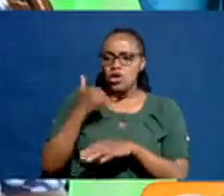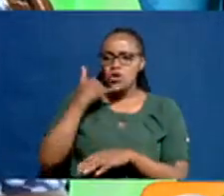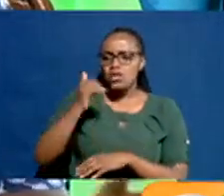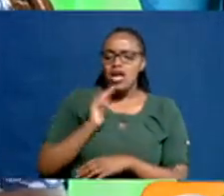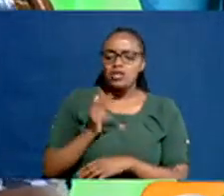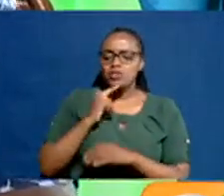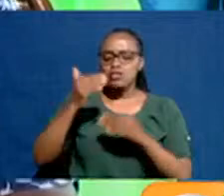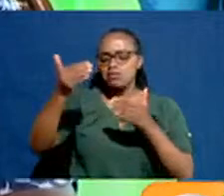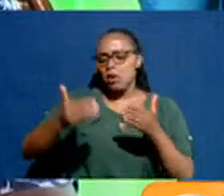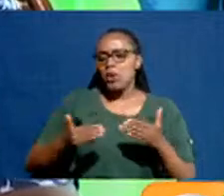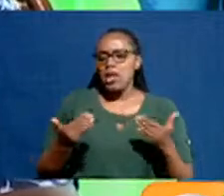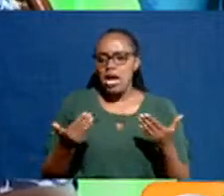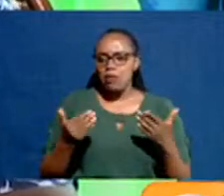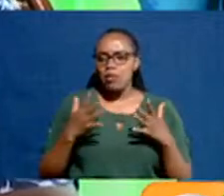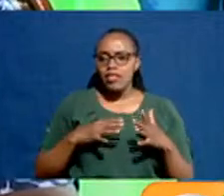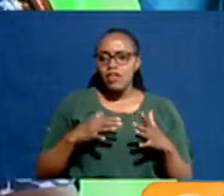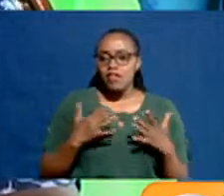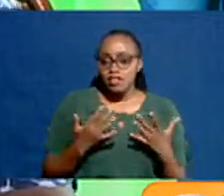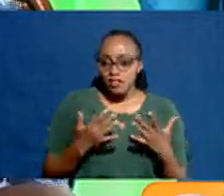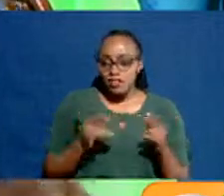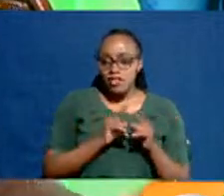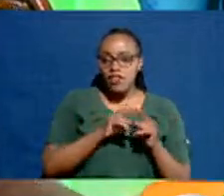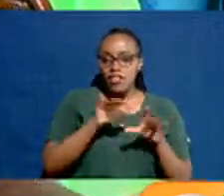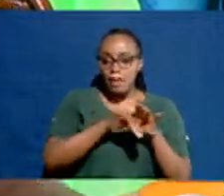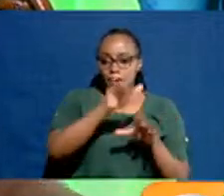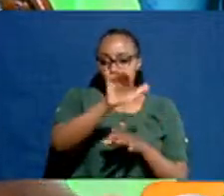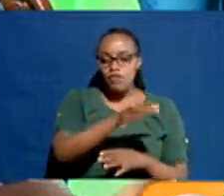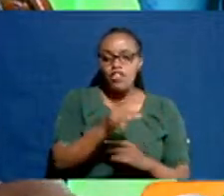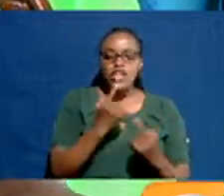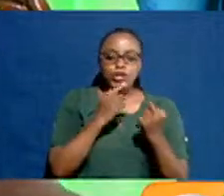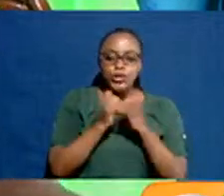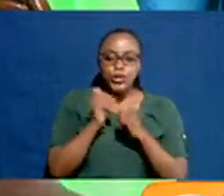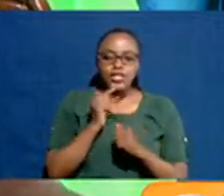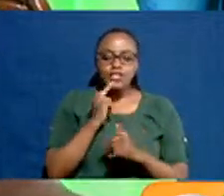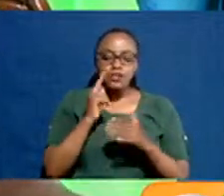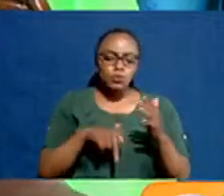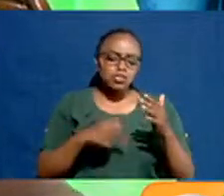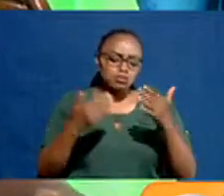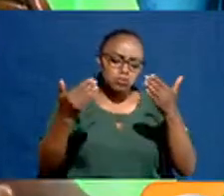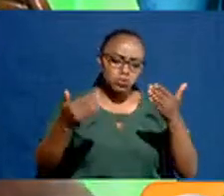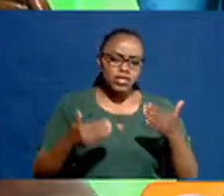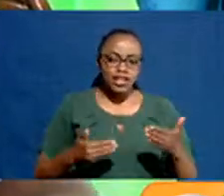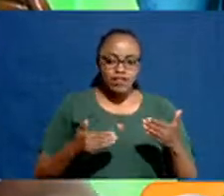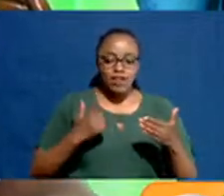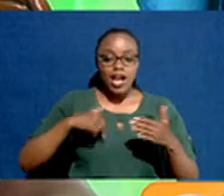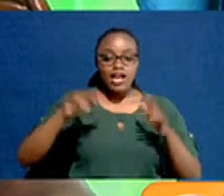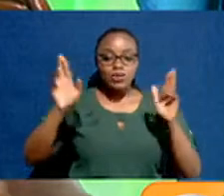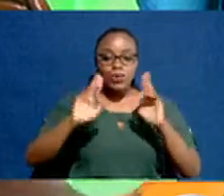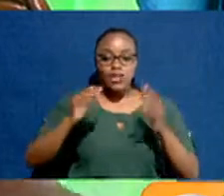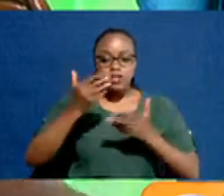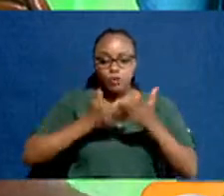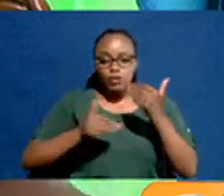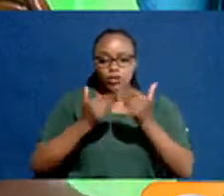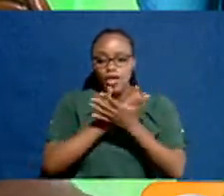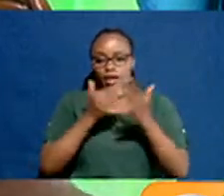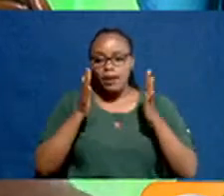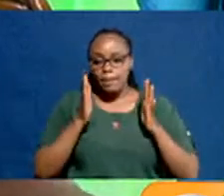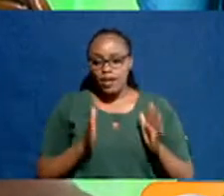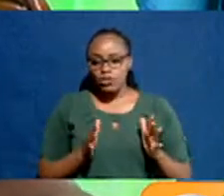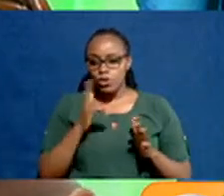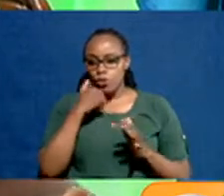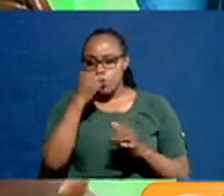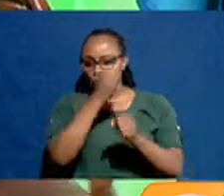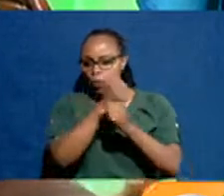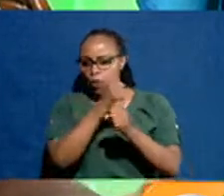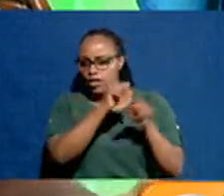welcome. Those LDA members of parliament reached out to us. We said, welcome. We are willing to engage with anybody who